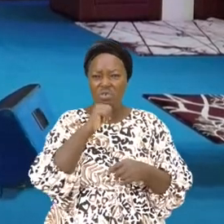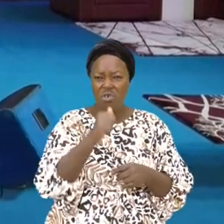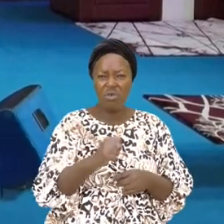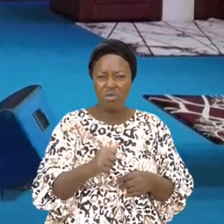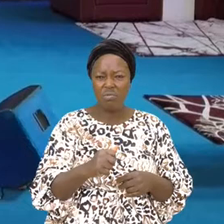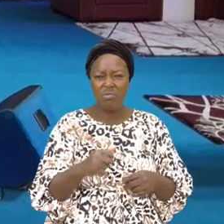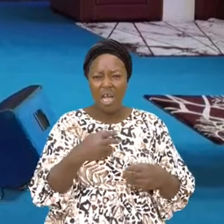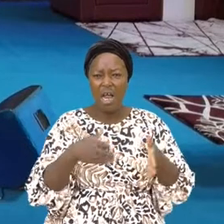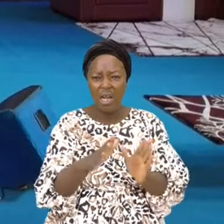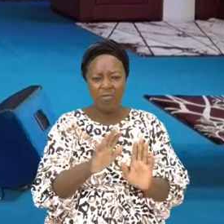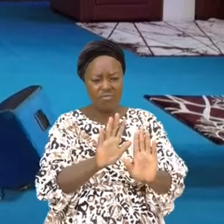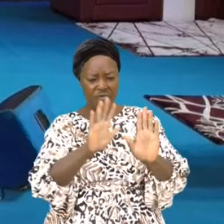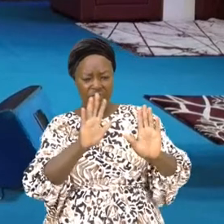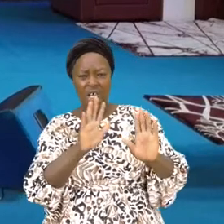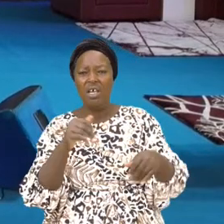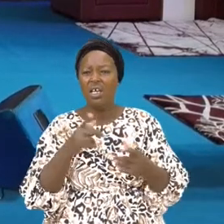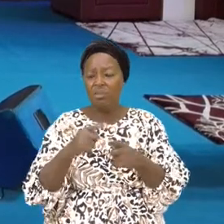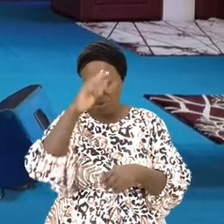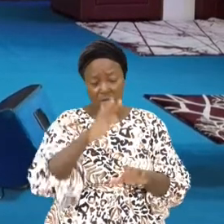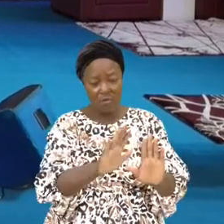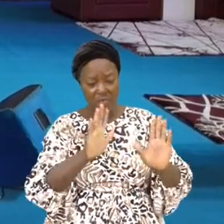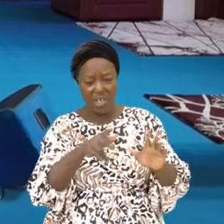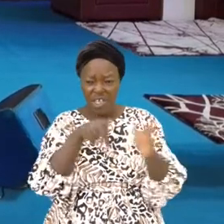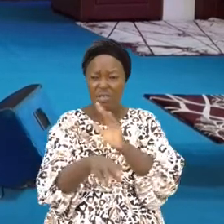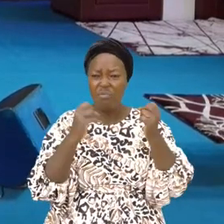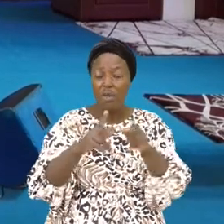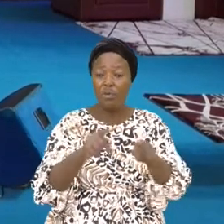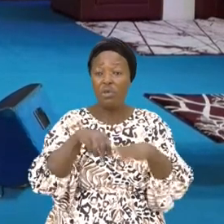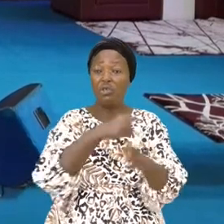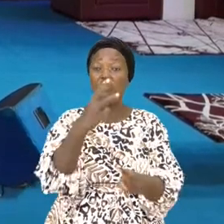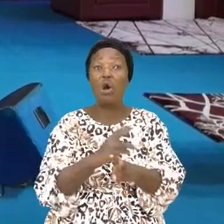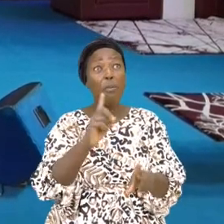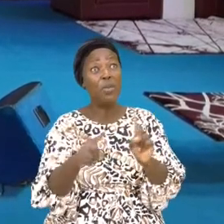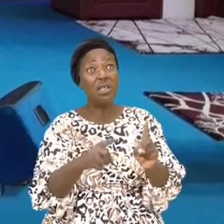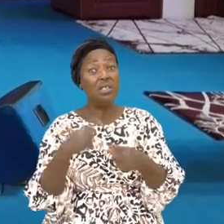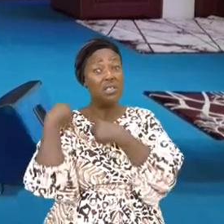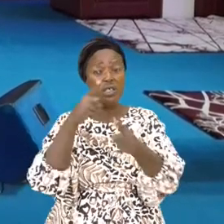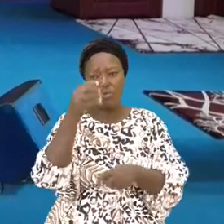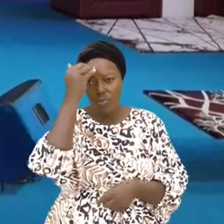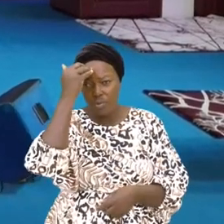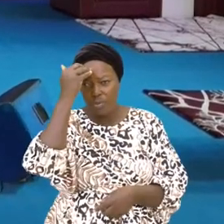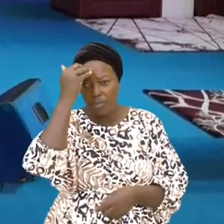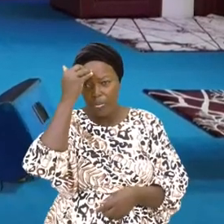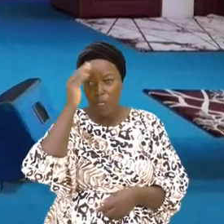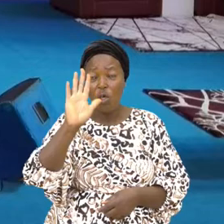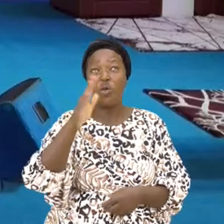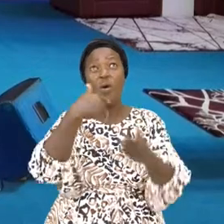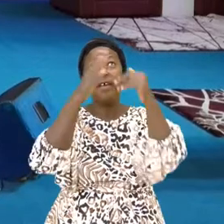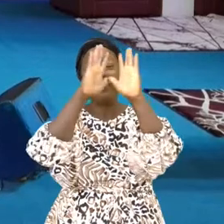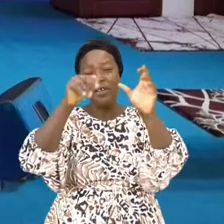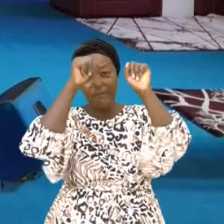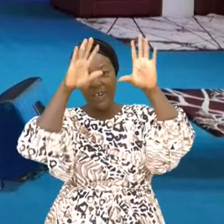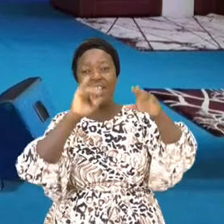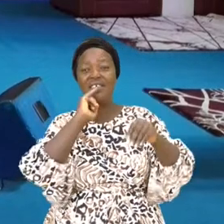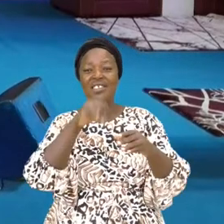fear kills many people in the world. But since you know your heavenly Father is